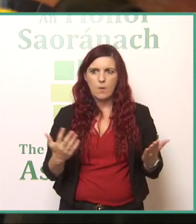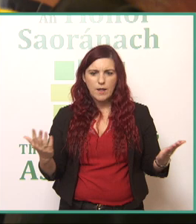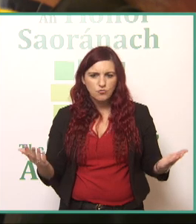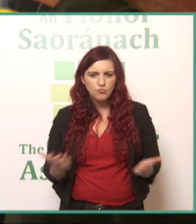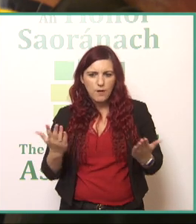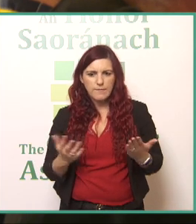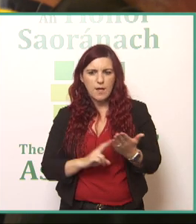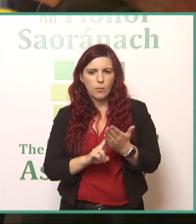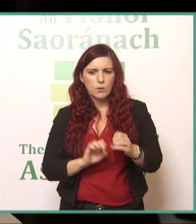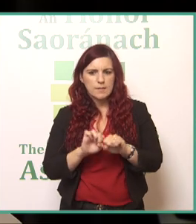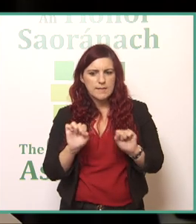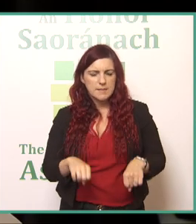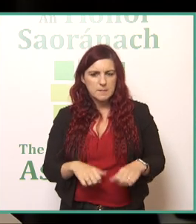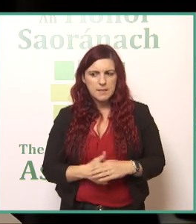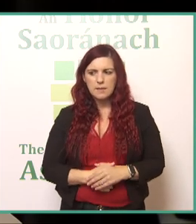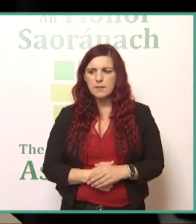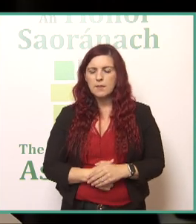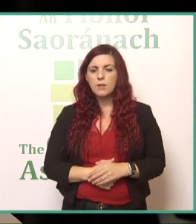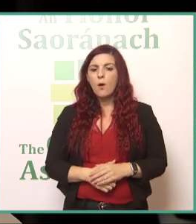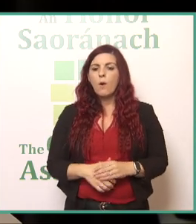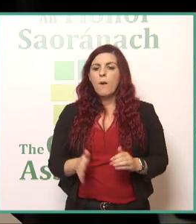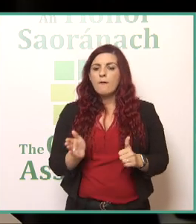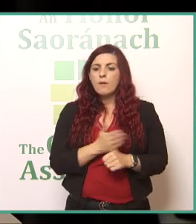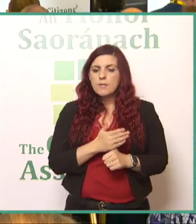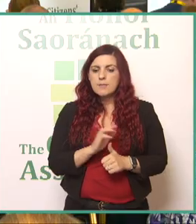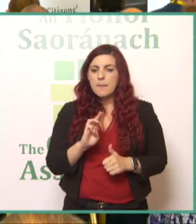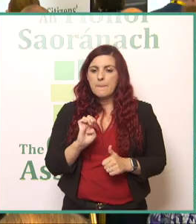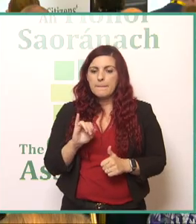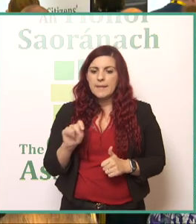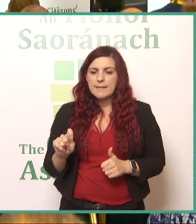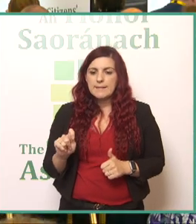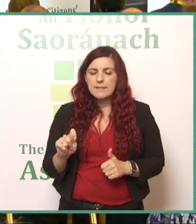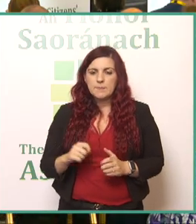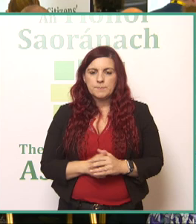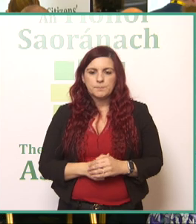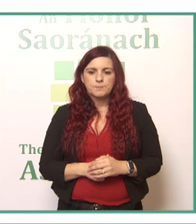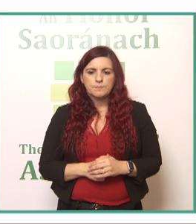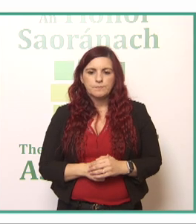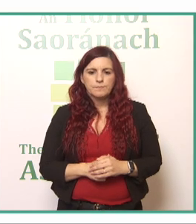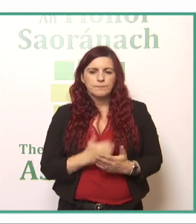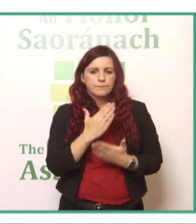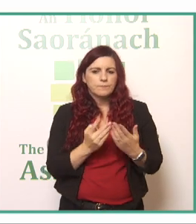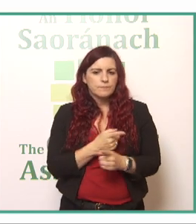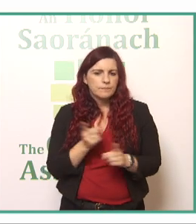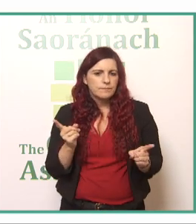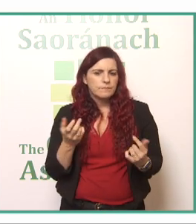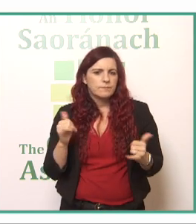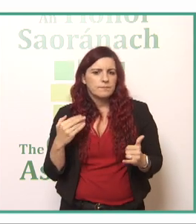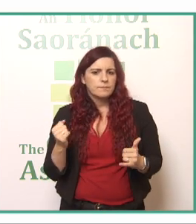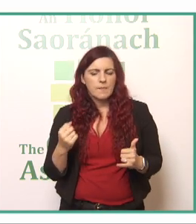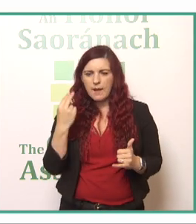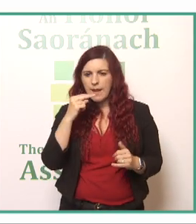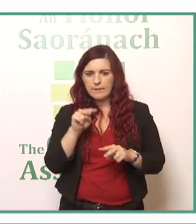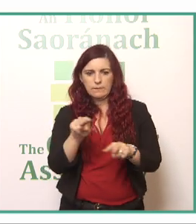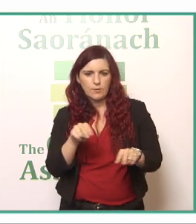use these systems. So first up, peat. So I think some of you might have got a nice video of